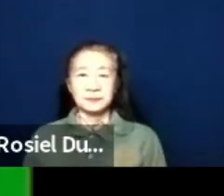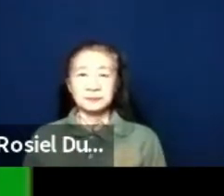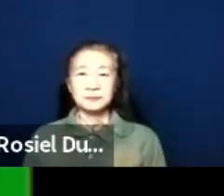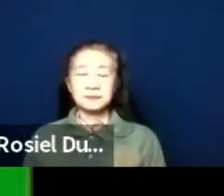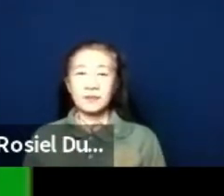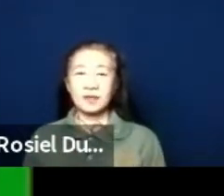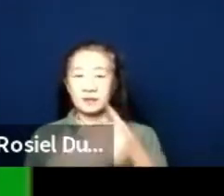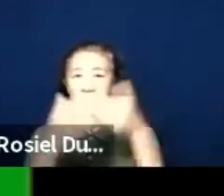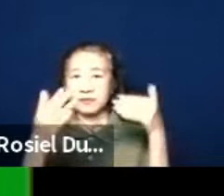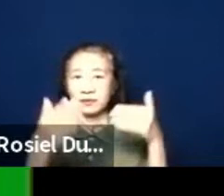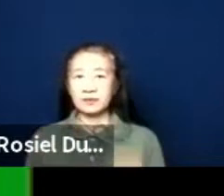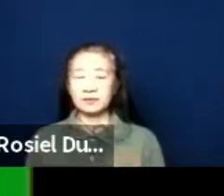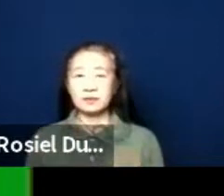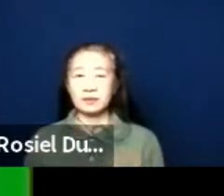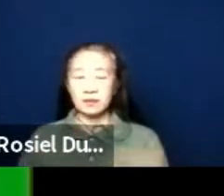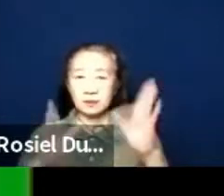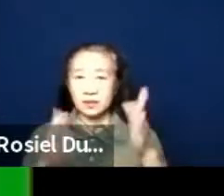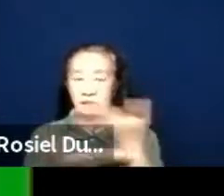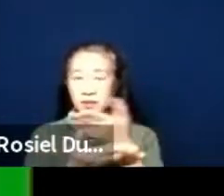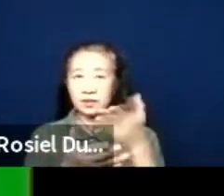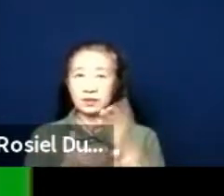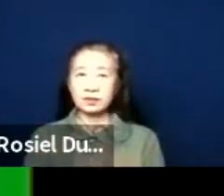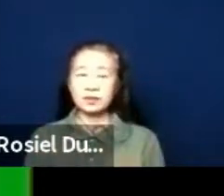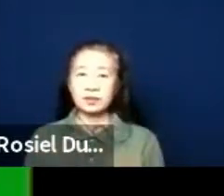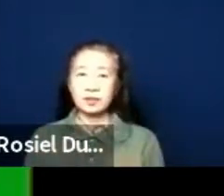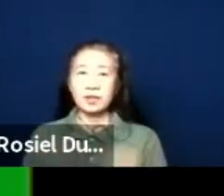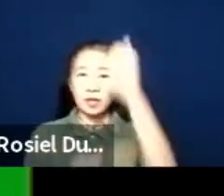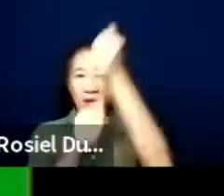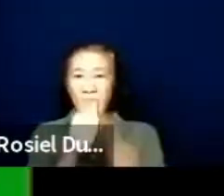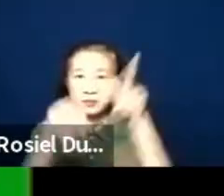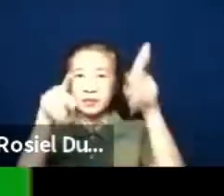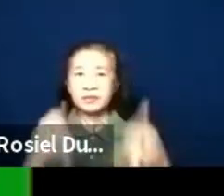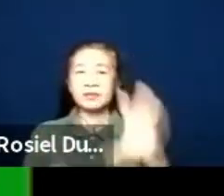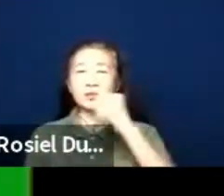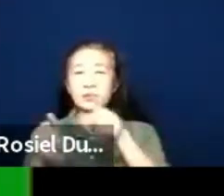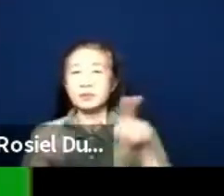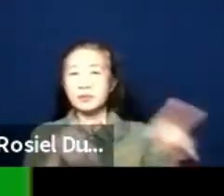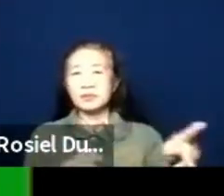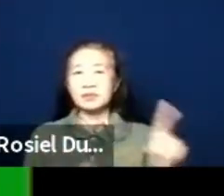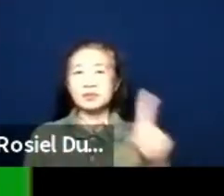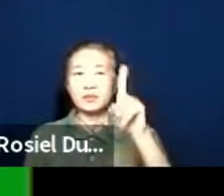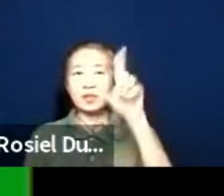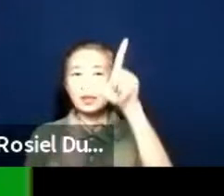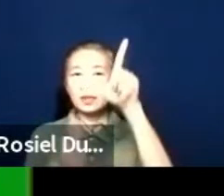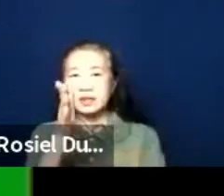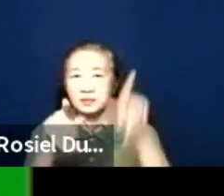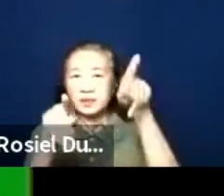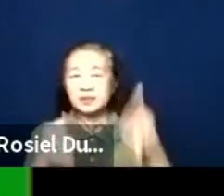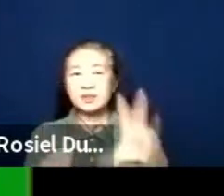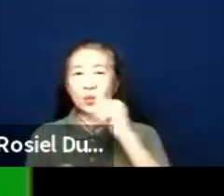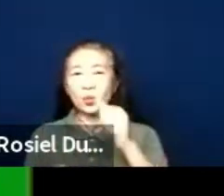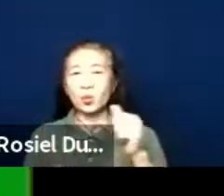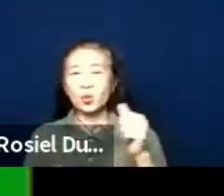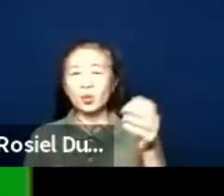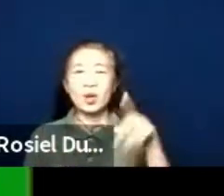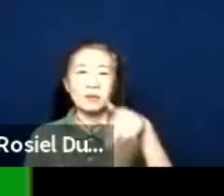Okay, before that, let me share to you this quote. Every person who prepares is one less person who